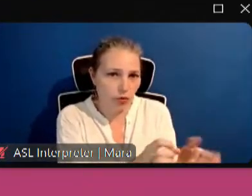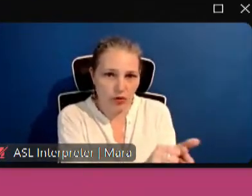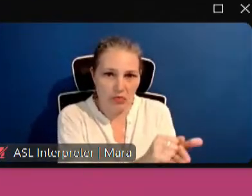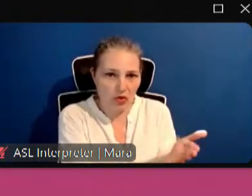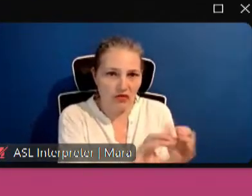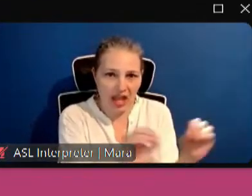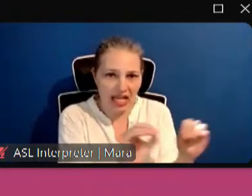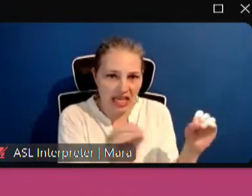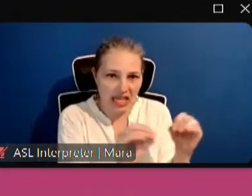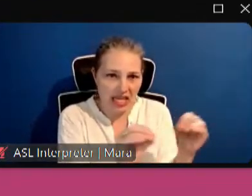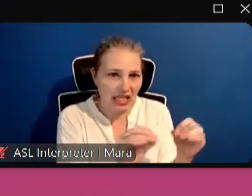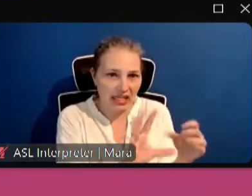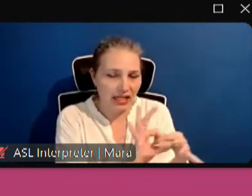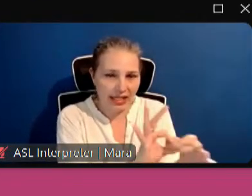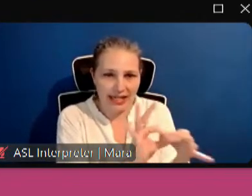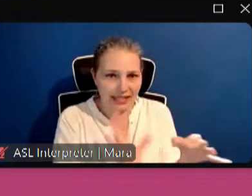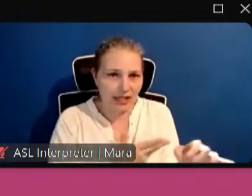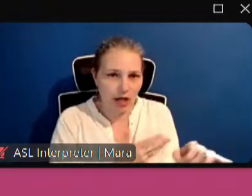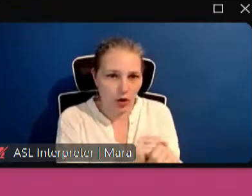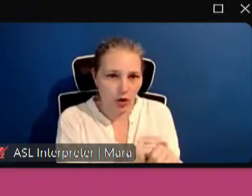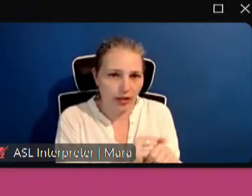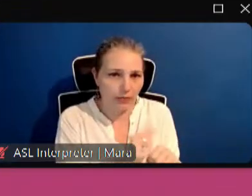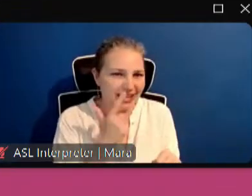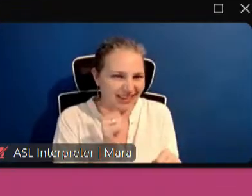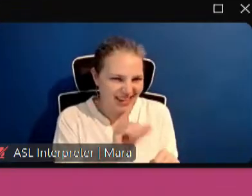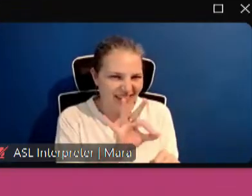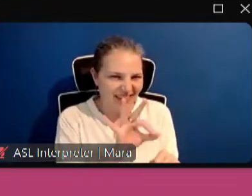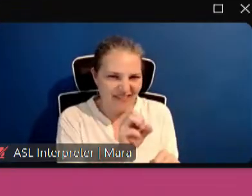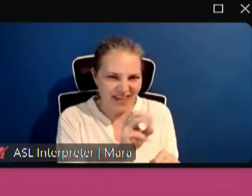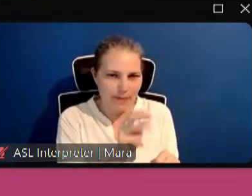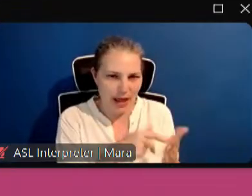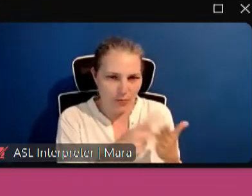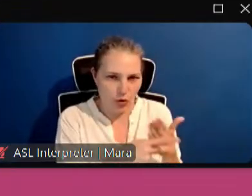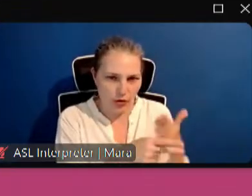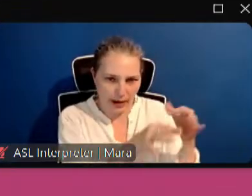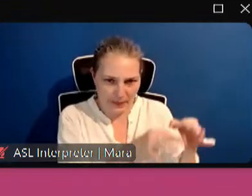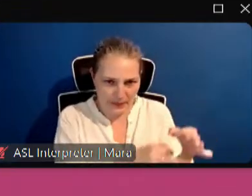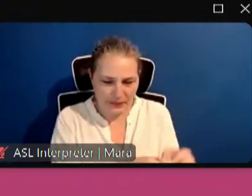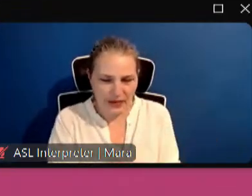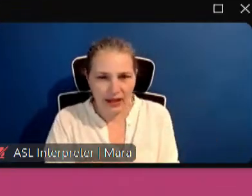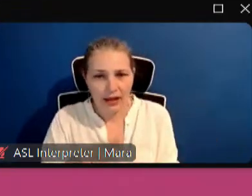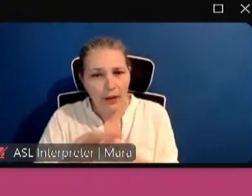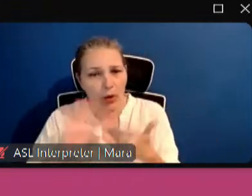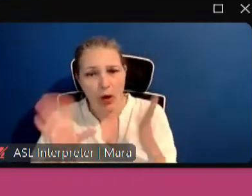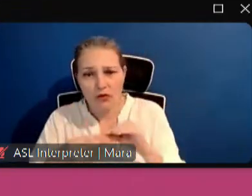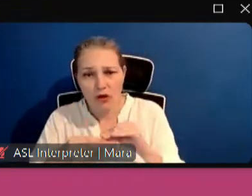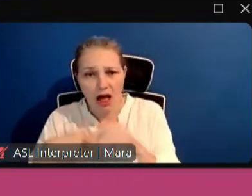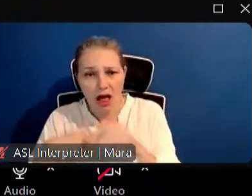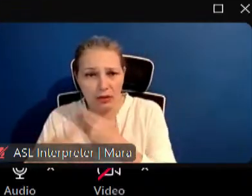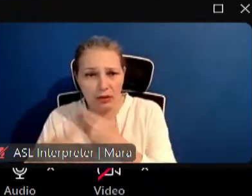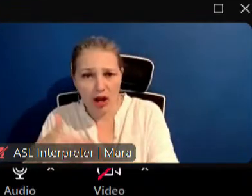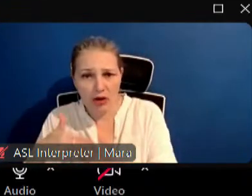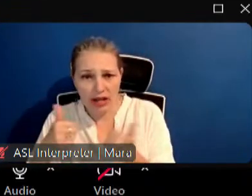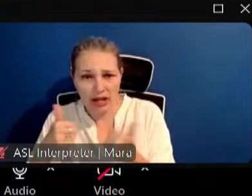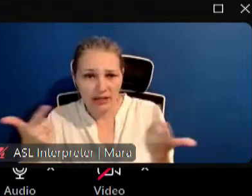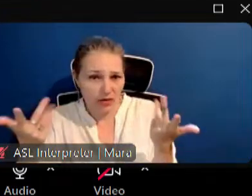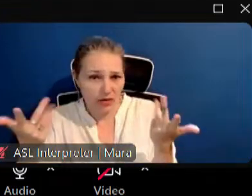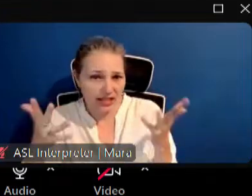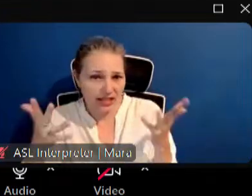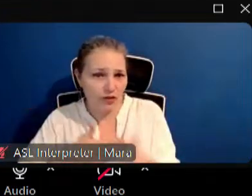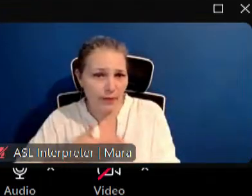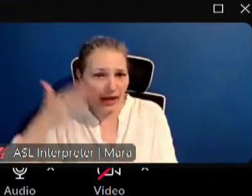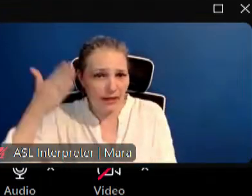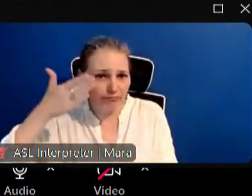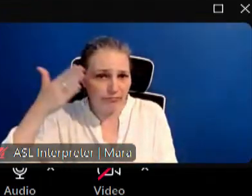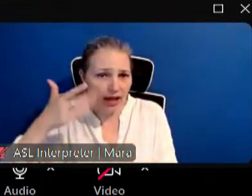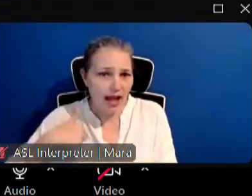So again, nope, a lot of good progress all around the board. And that concludes my update. I'll be